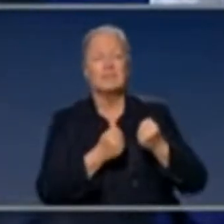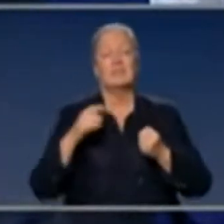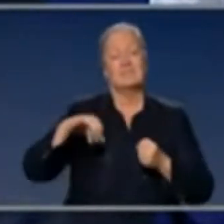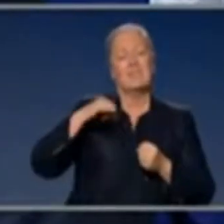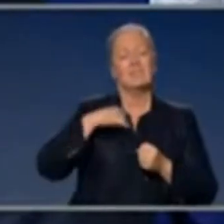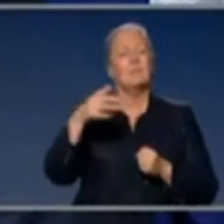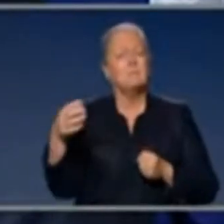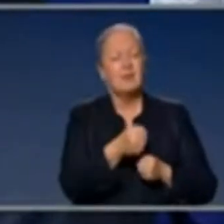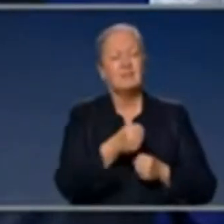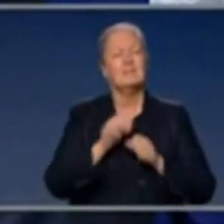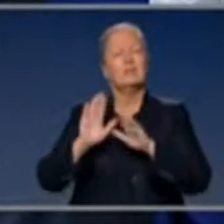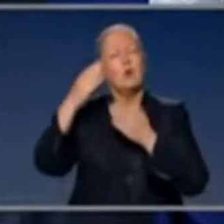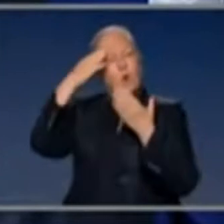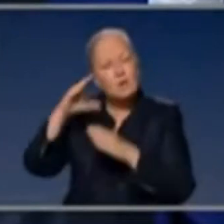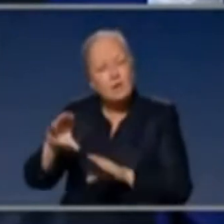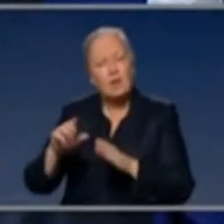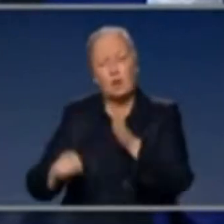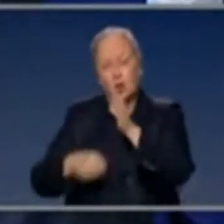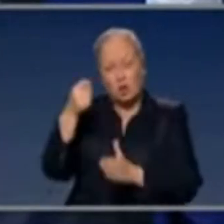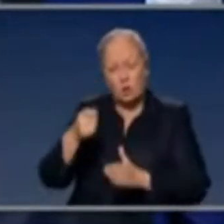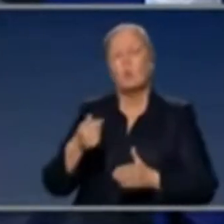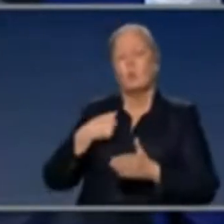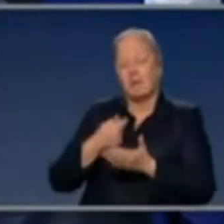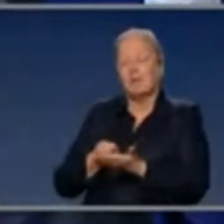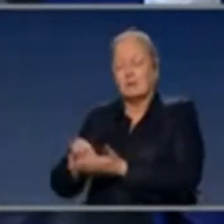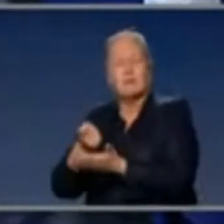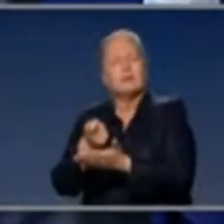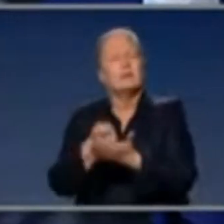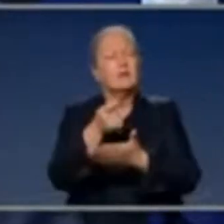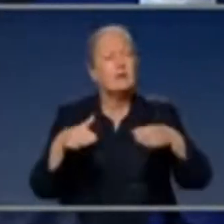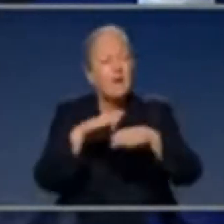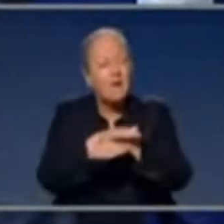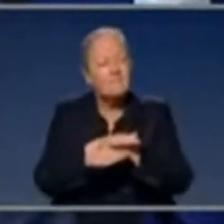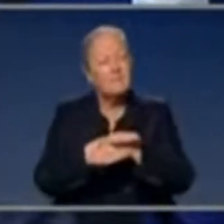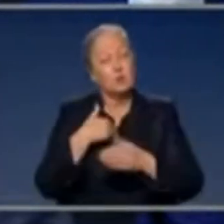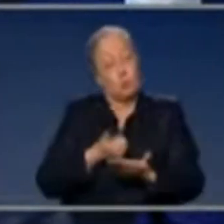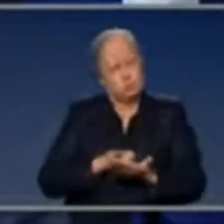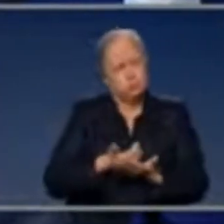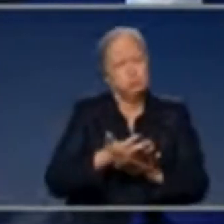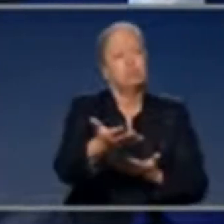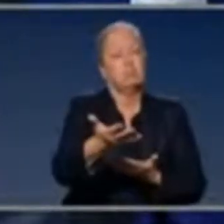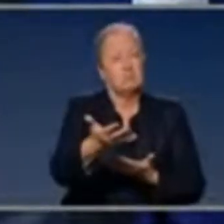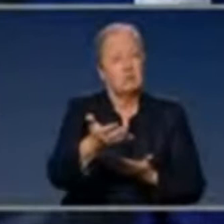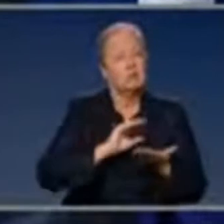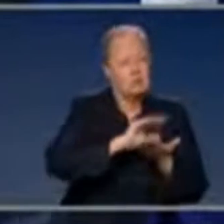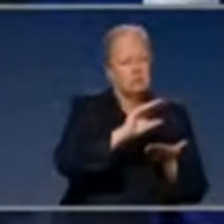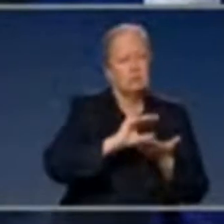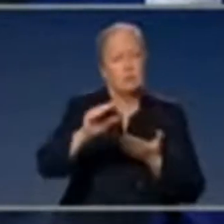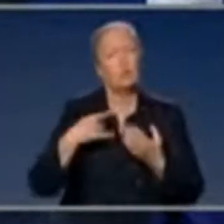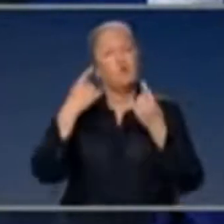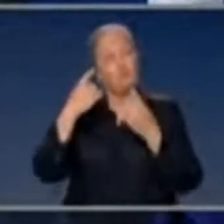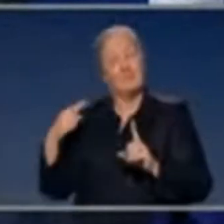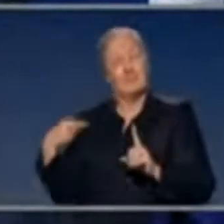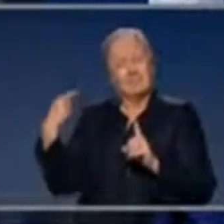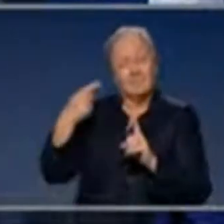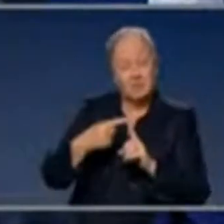aged care residents and their families with the grief and trauma associated with the COVID-19 outbreak. Now, these are all things that we've already been doing. We're